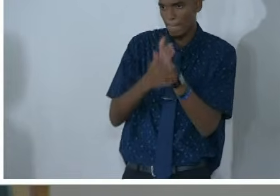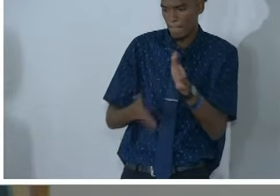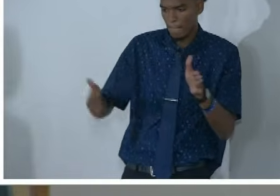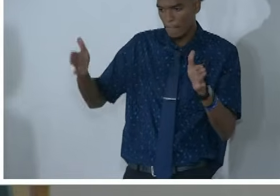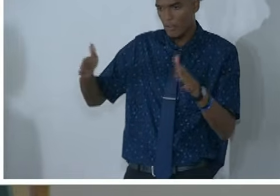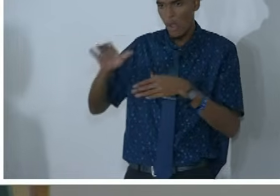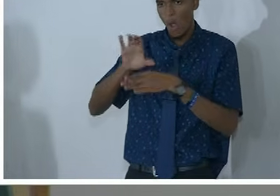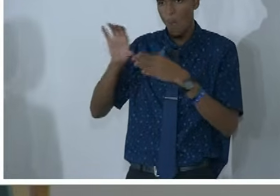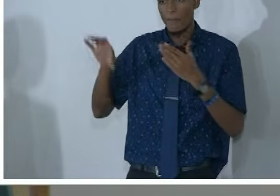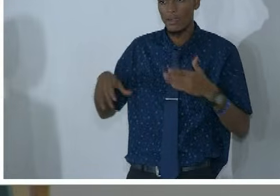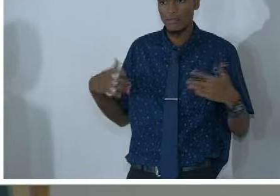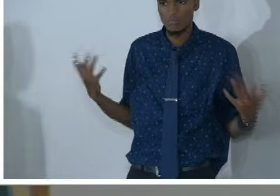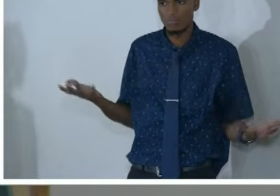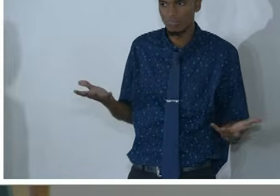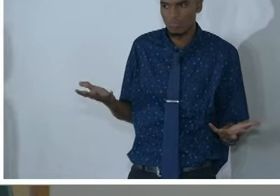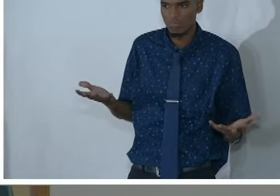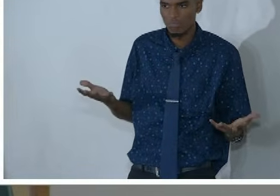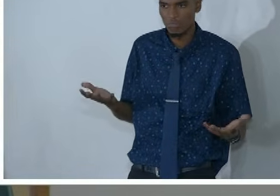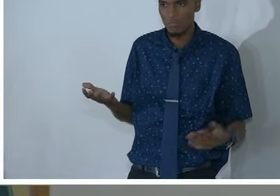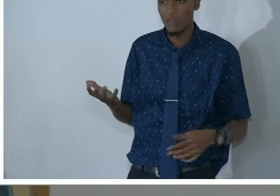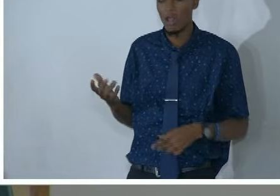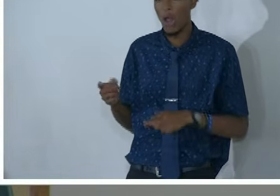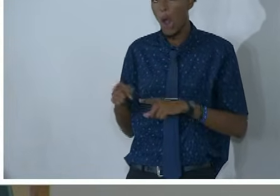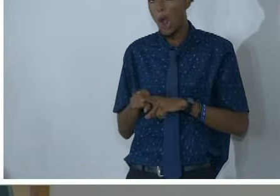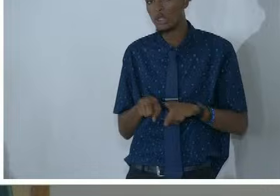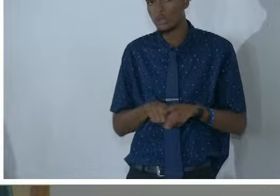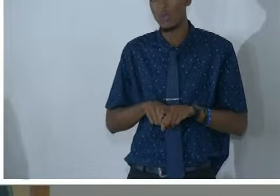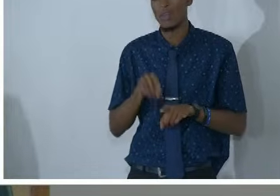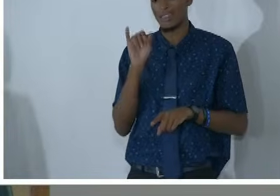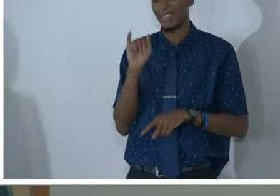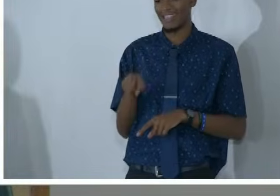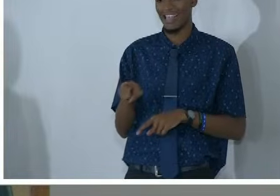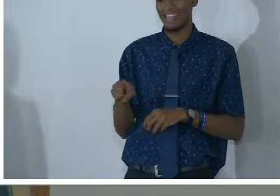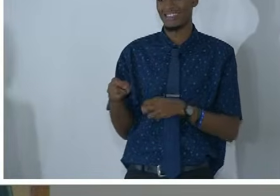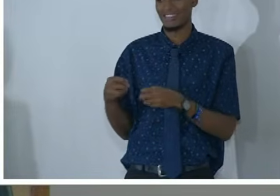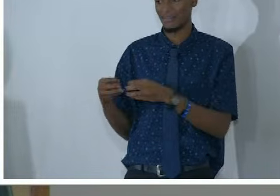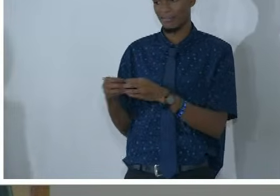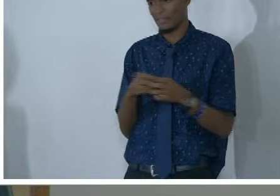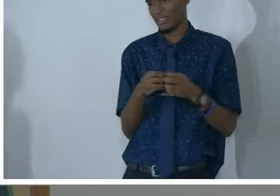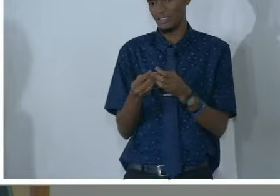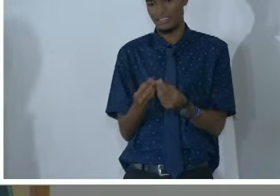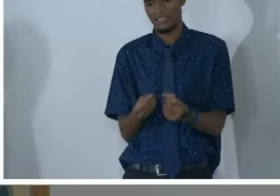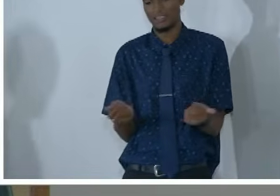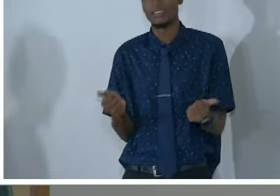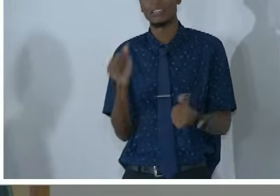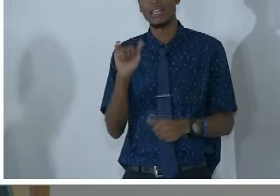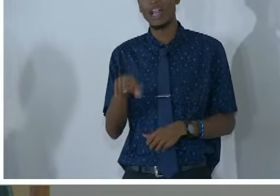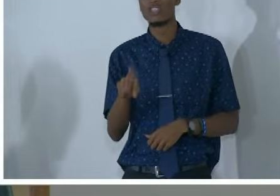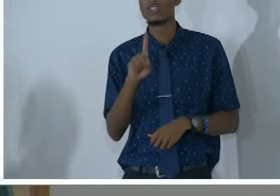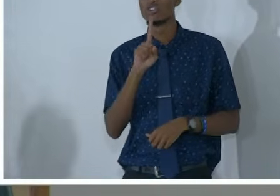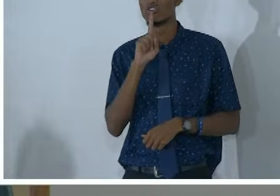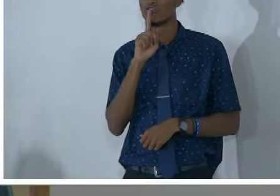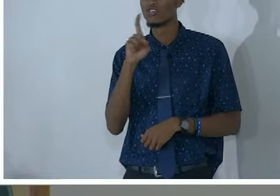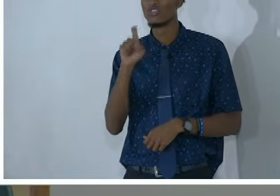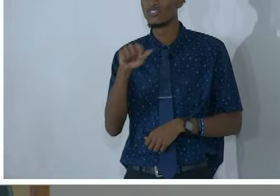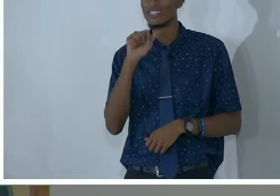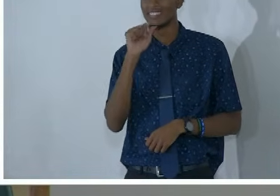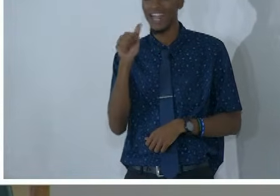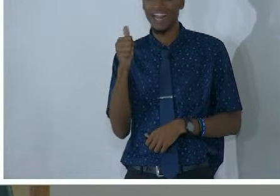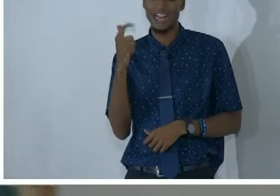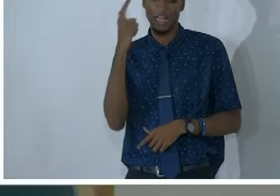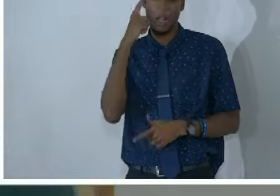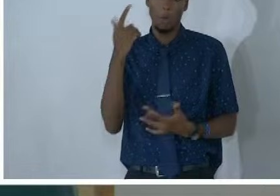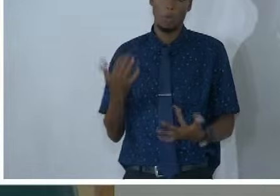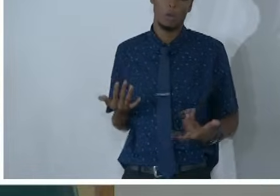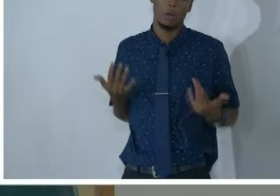completed. And mediation, for me, should never become another waiting room in the justice